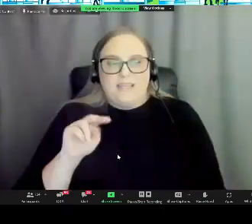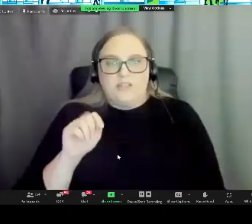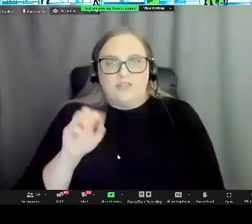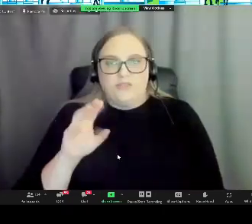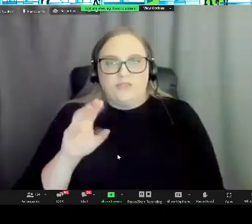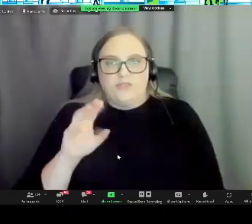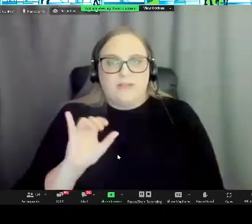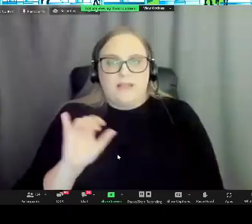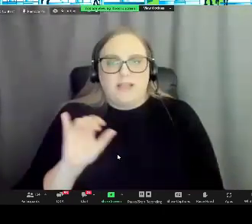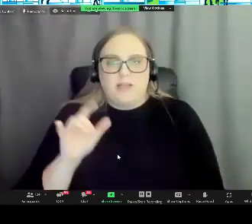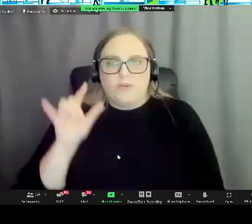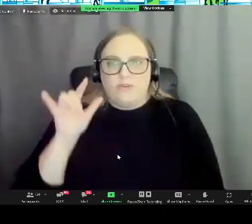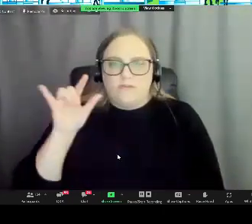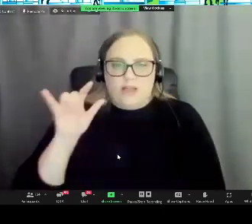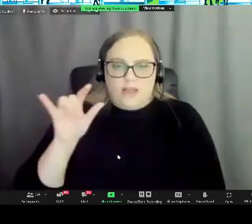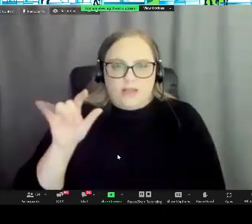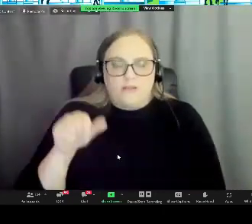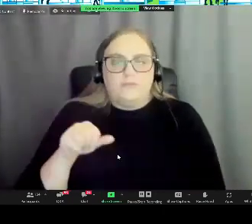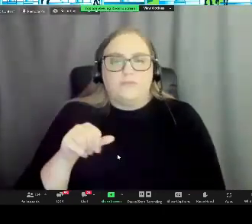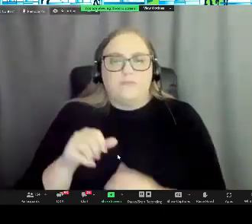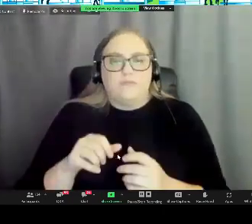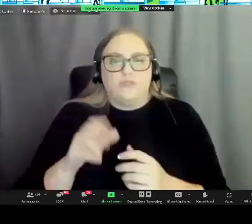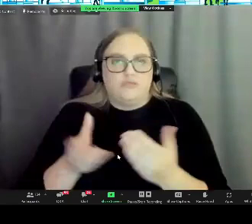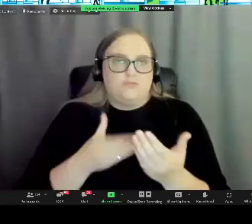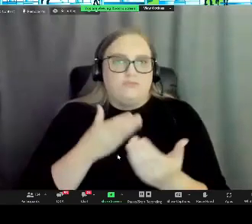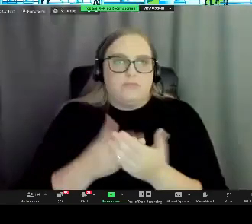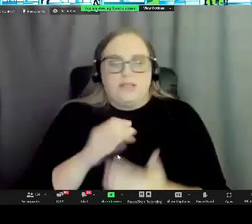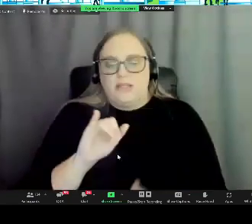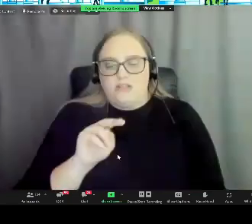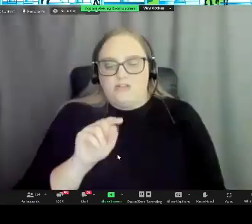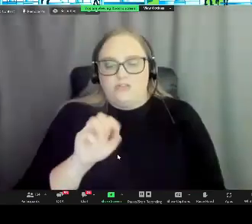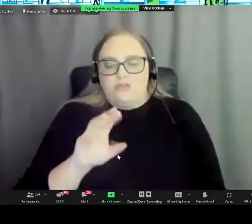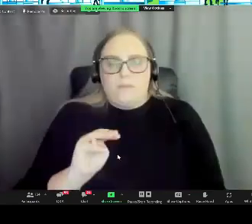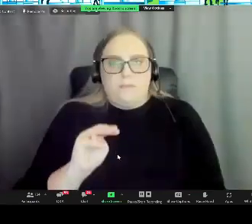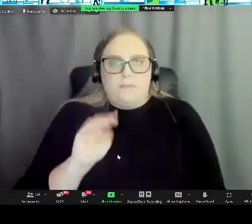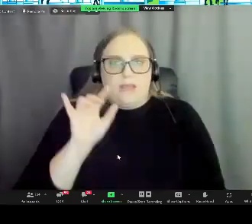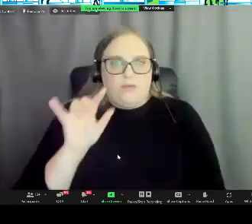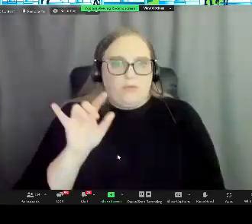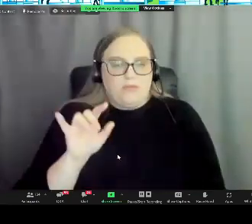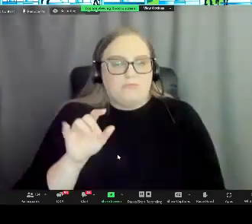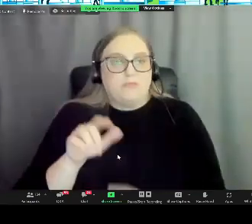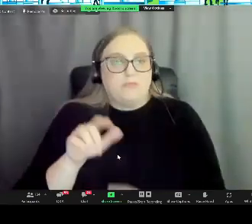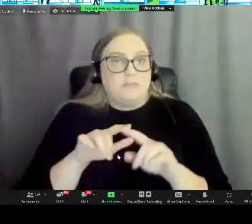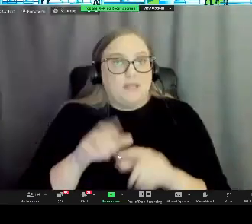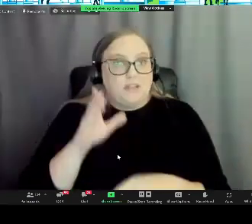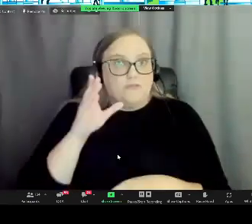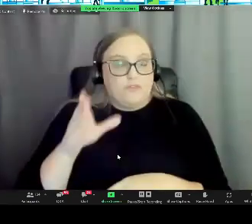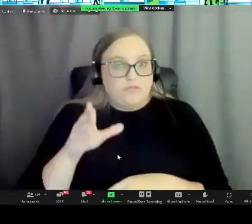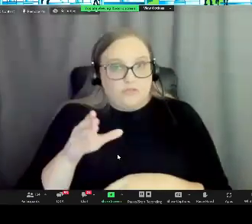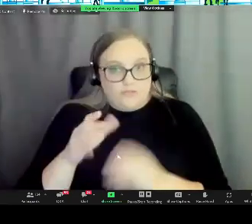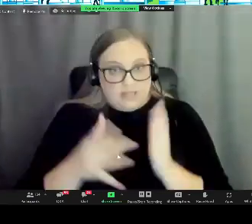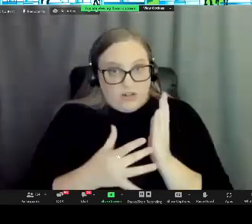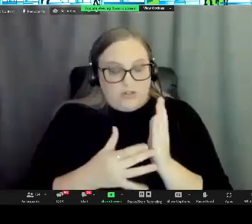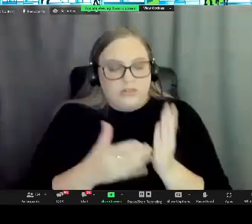fly. Most of the time, you land at an interim airport. Depending on where the future technology goes, we may find ourselves in a